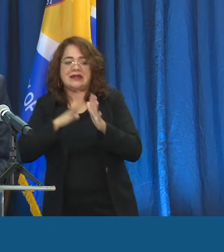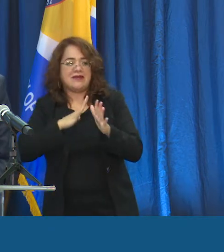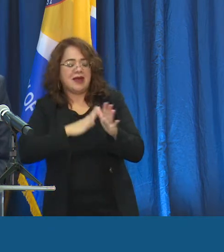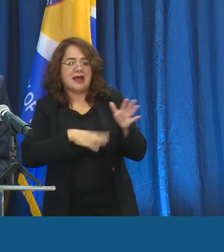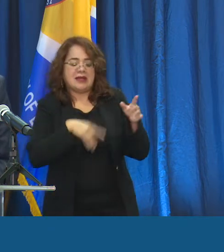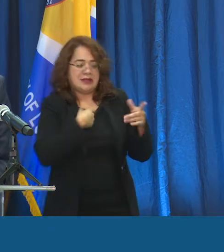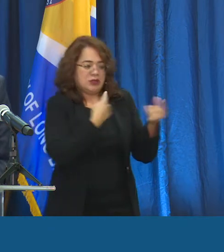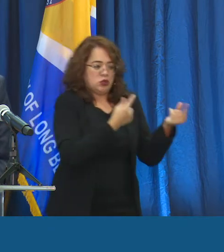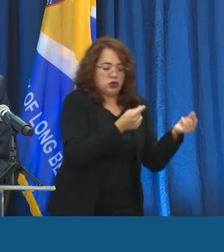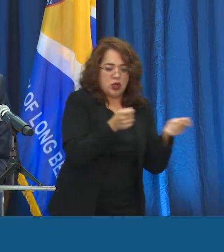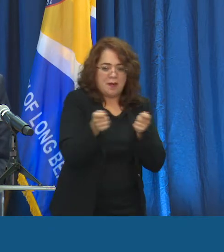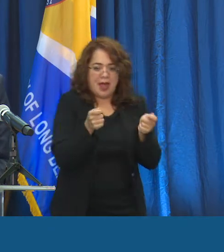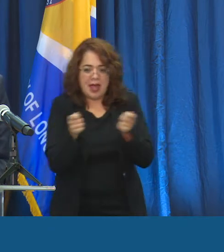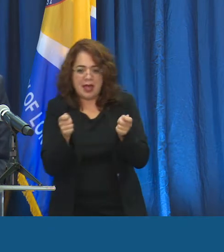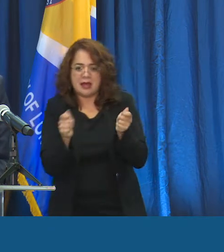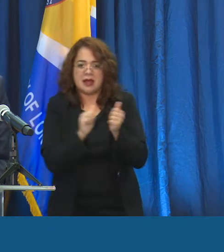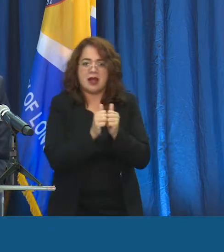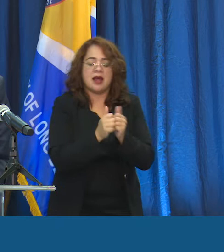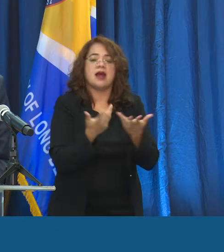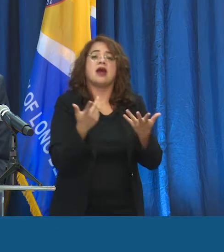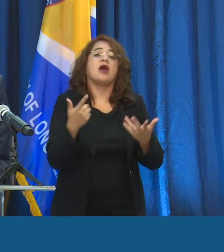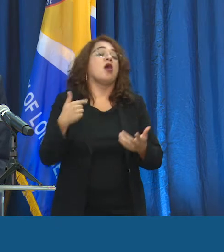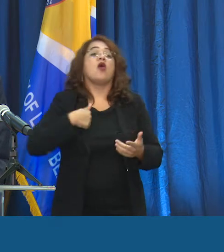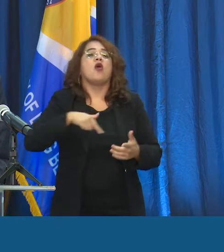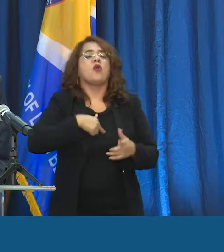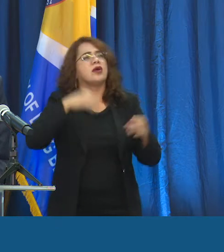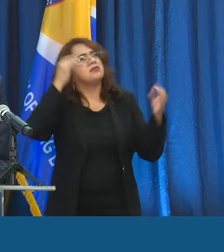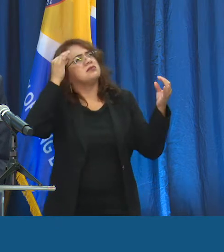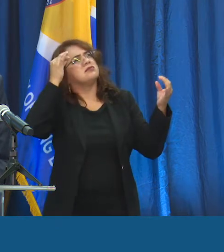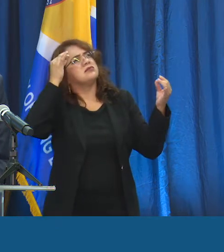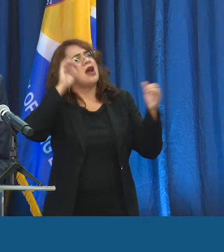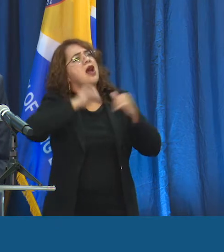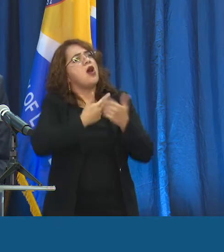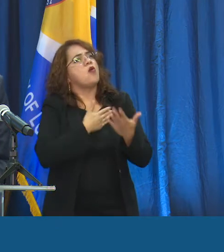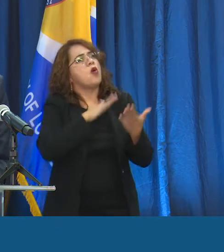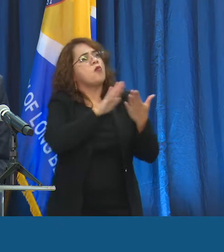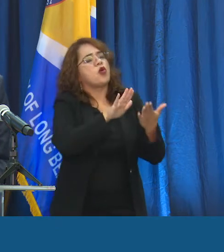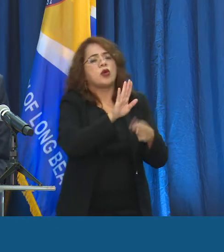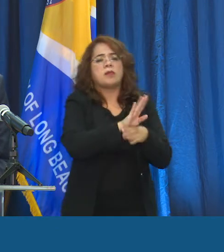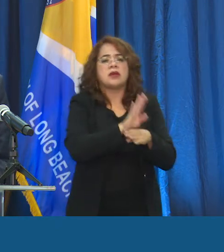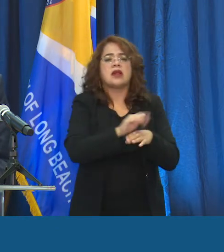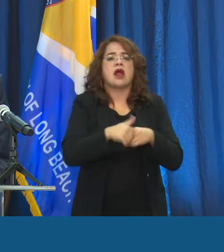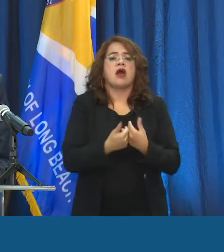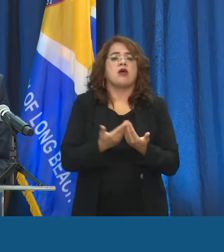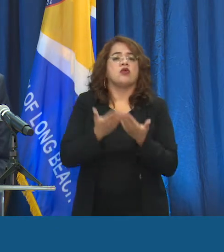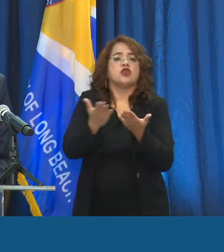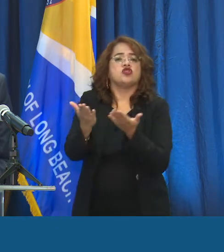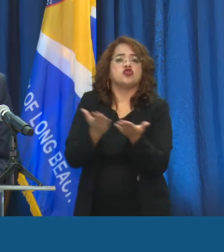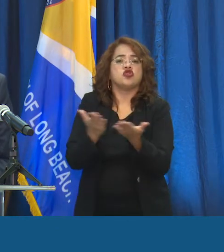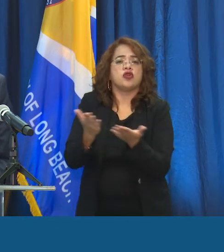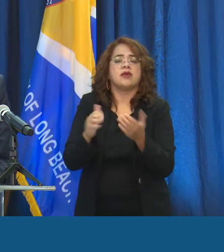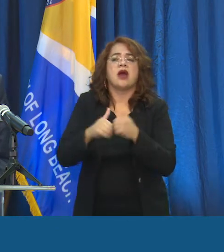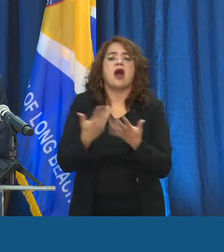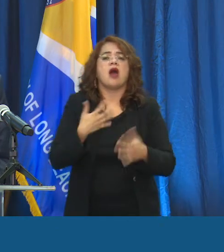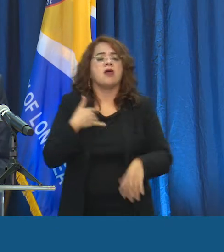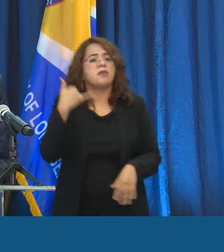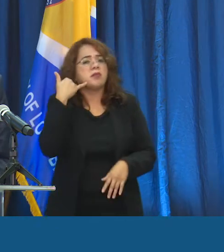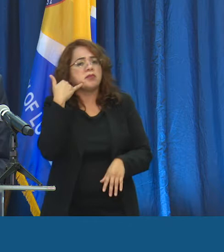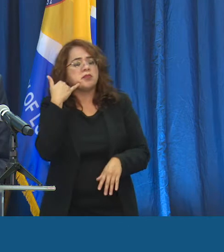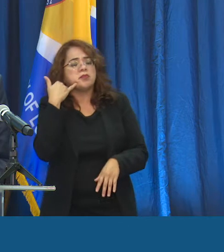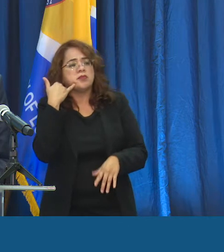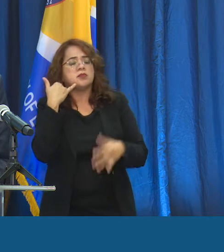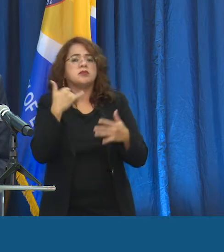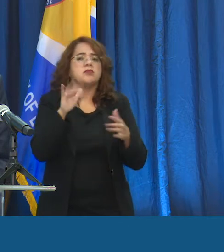silver lining. We've found new ways to reimagine how we do our business, how we deliver service, how we do things over the phone, how we do